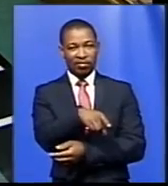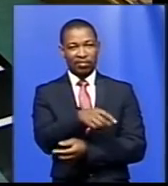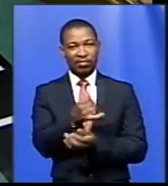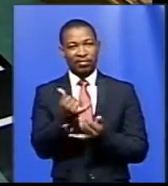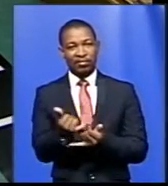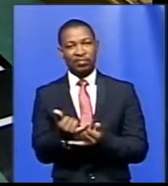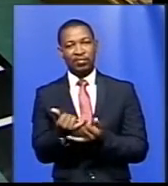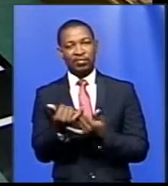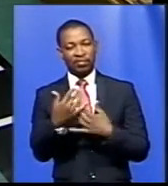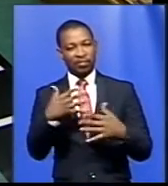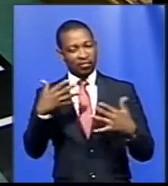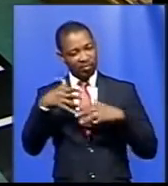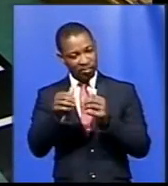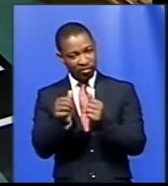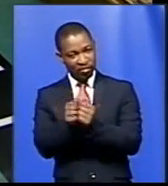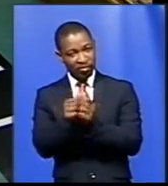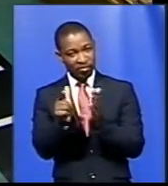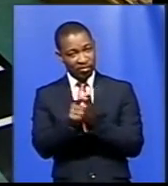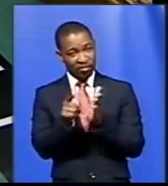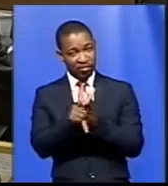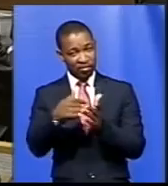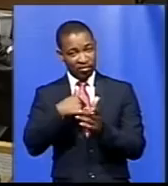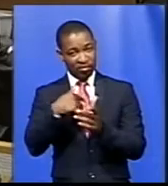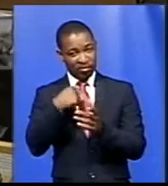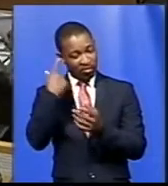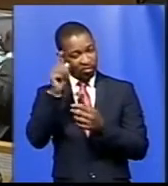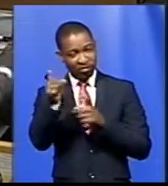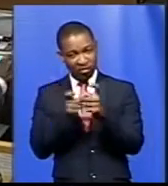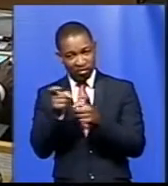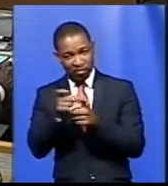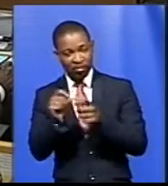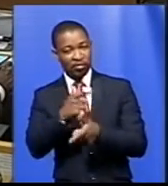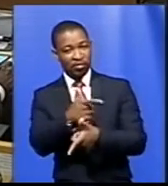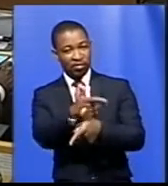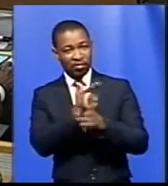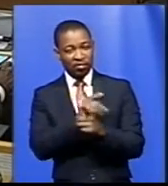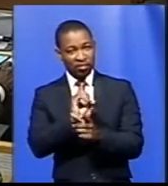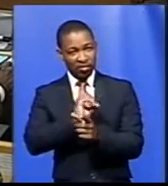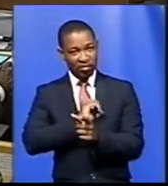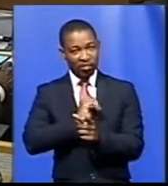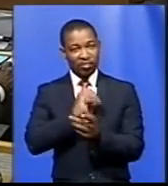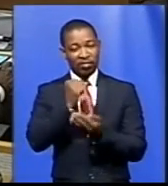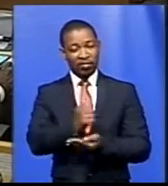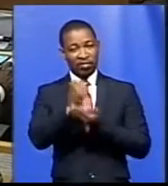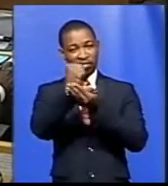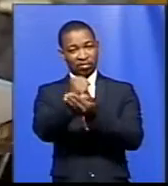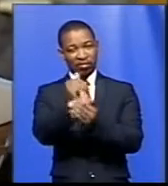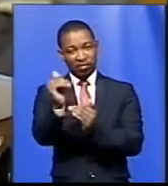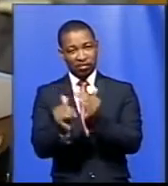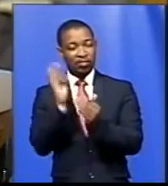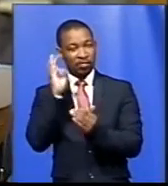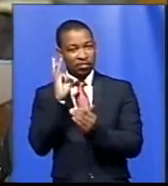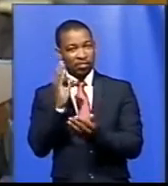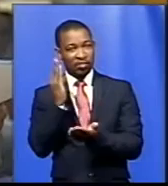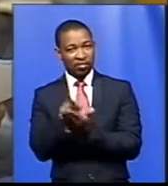In line with the principles of our medium-term debt management strategy, this budget deficit will be financed